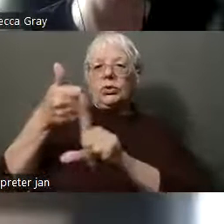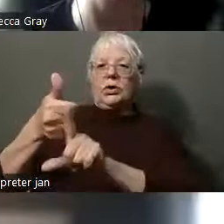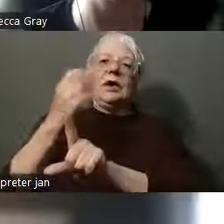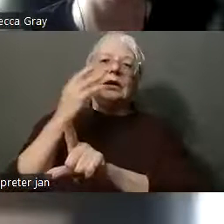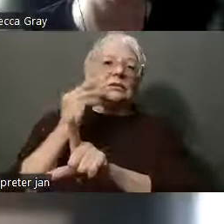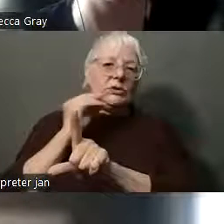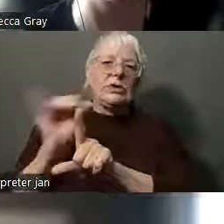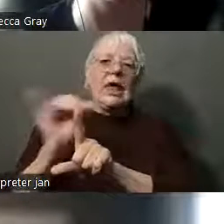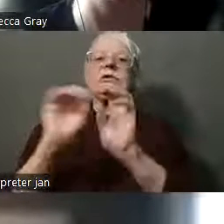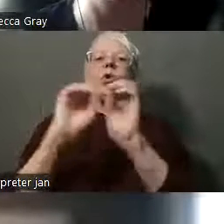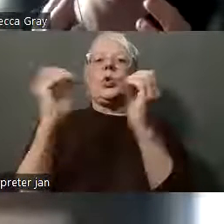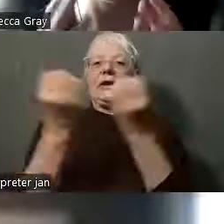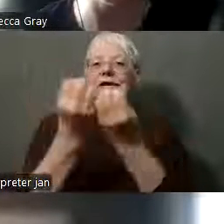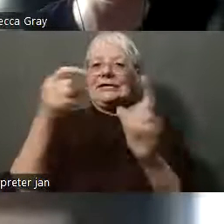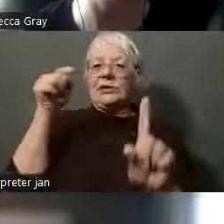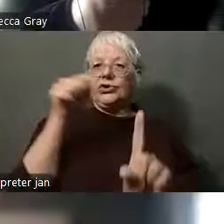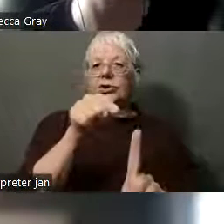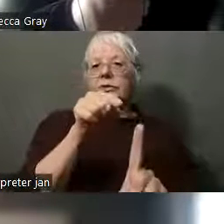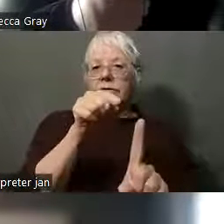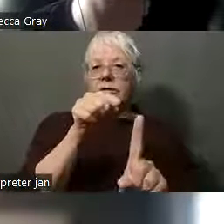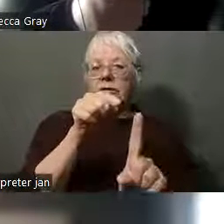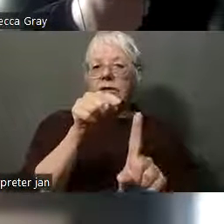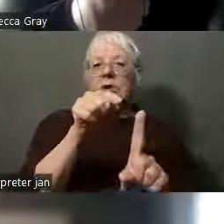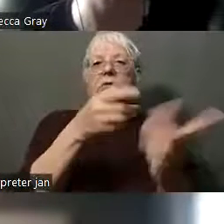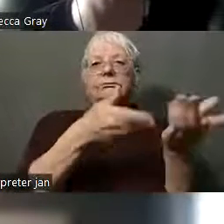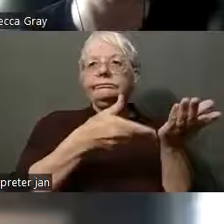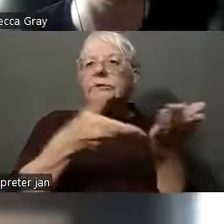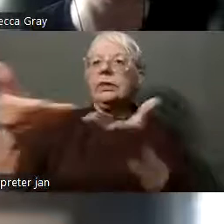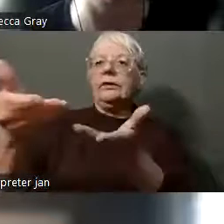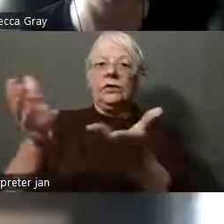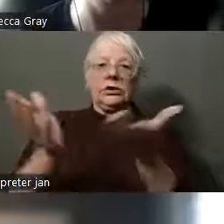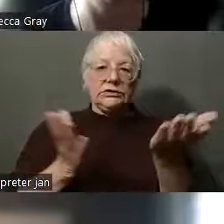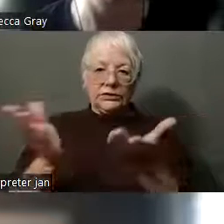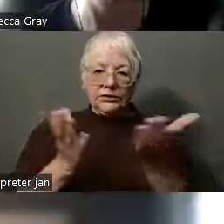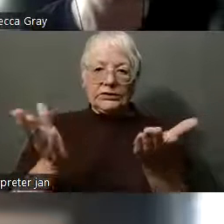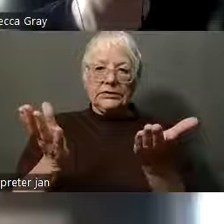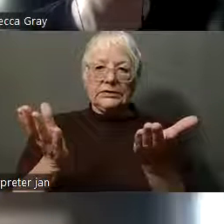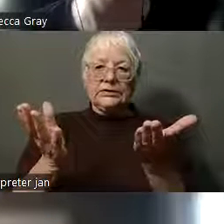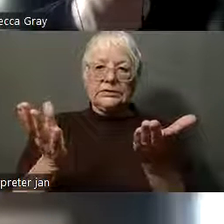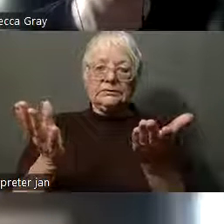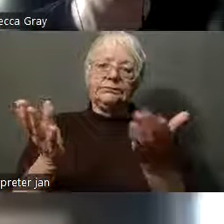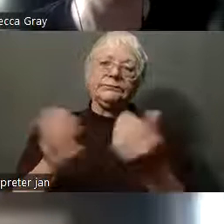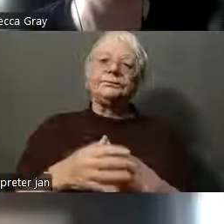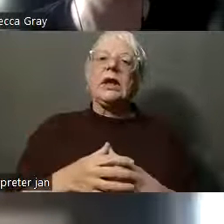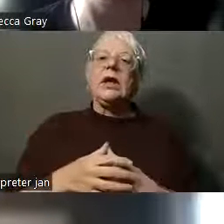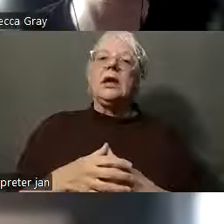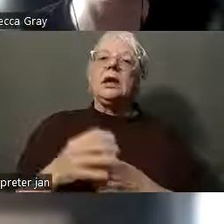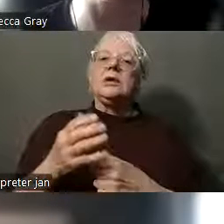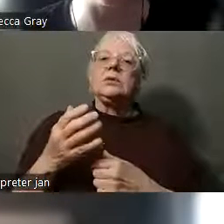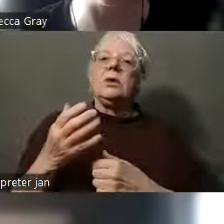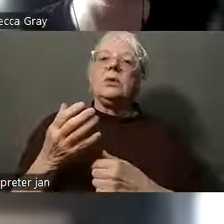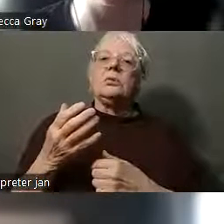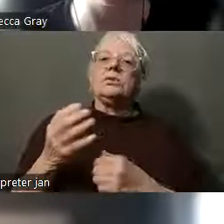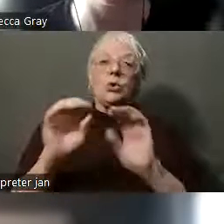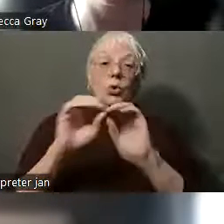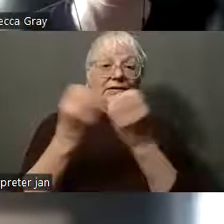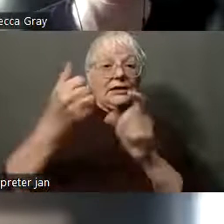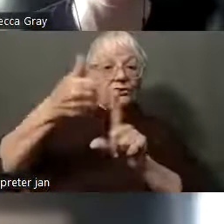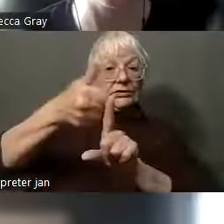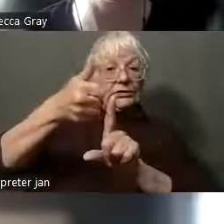an organization delivering your services to clients. So does the